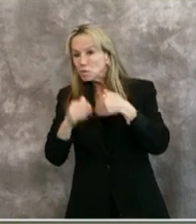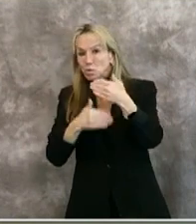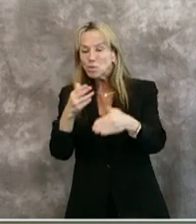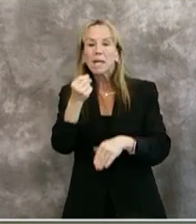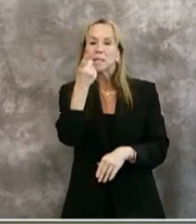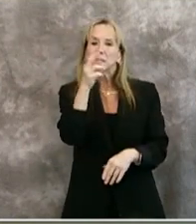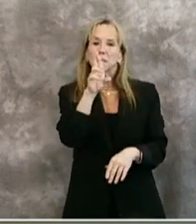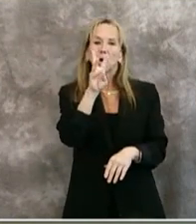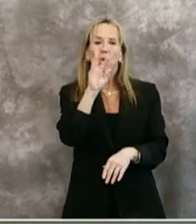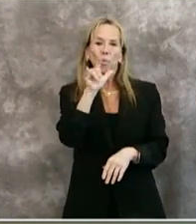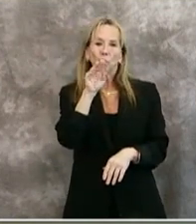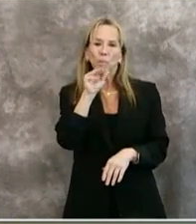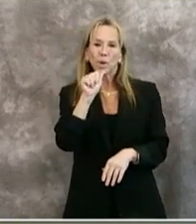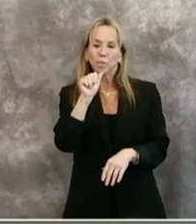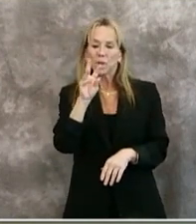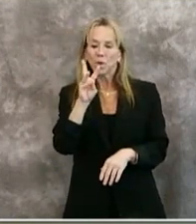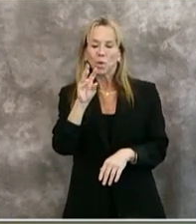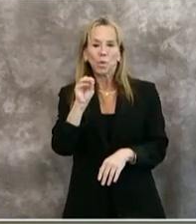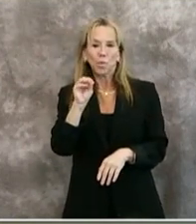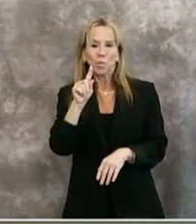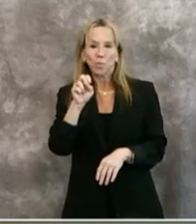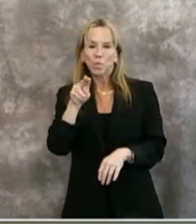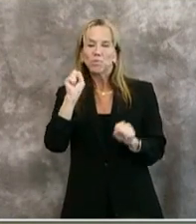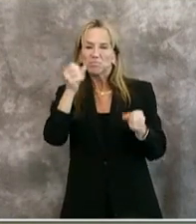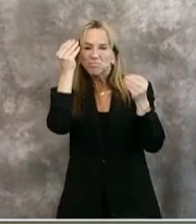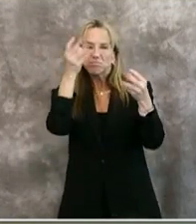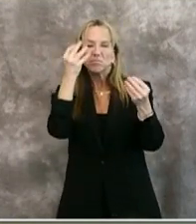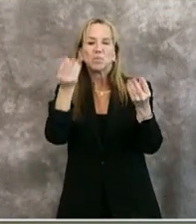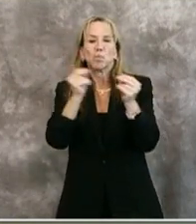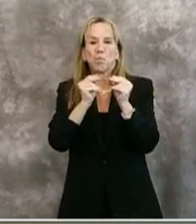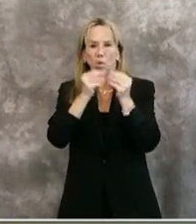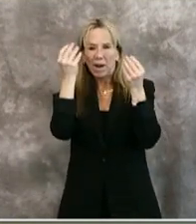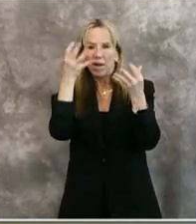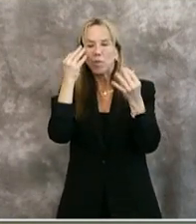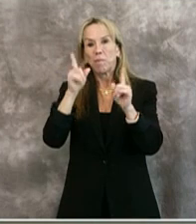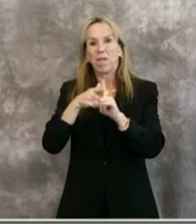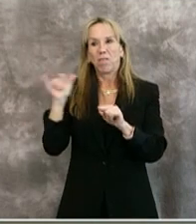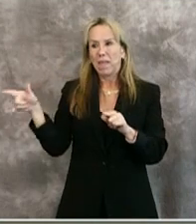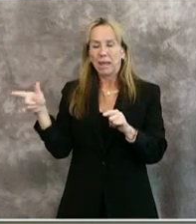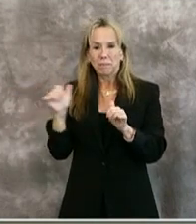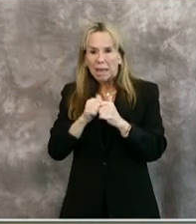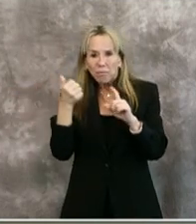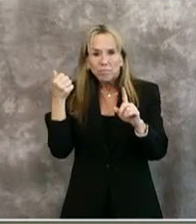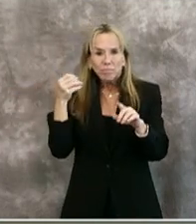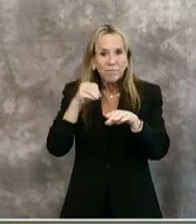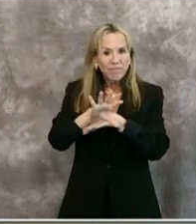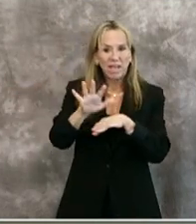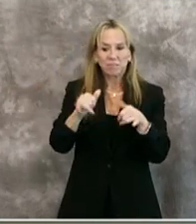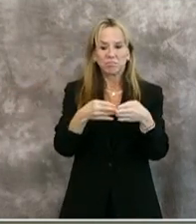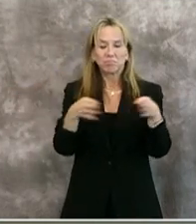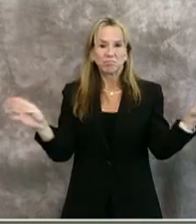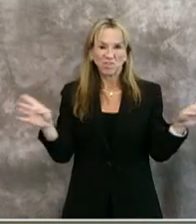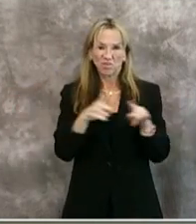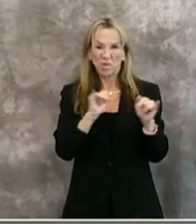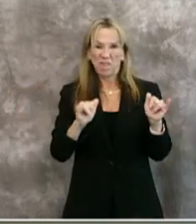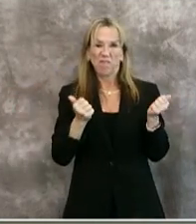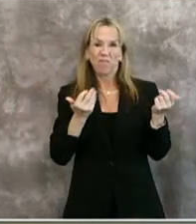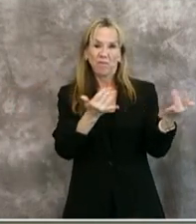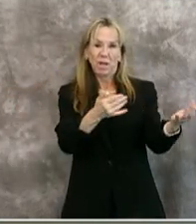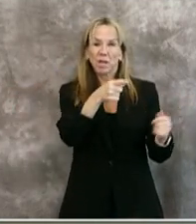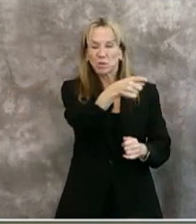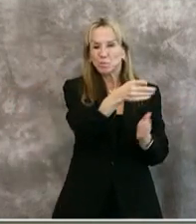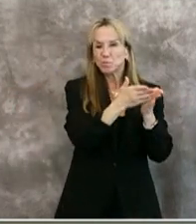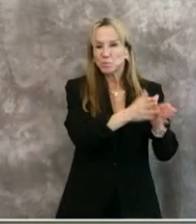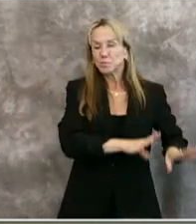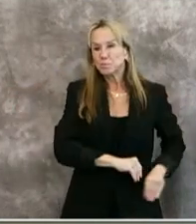can always provide more information on the public health impact of these fires and the corresponding smoke.